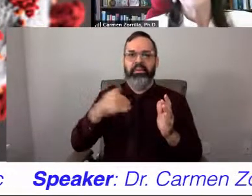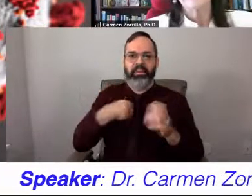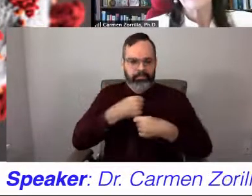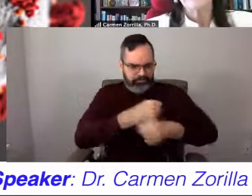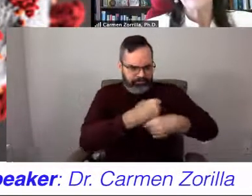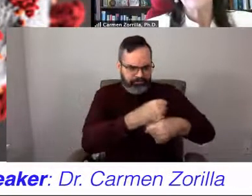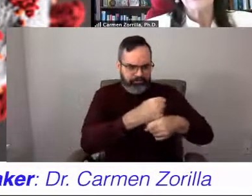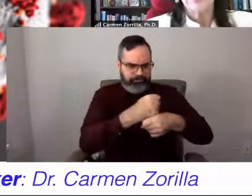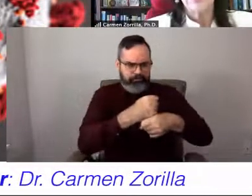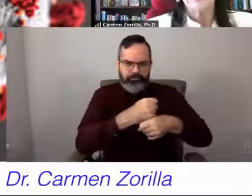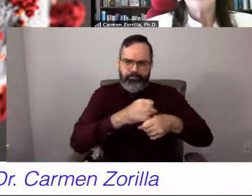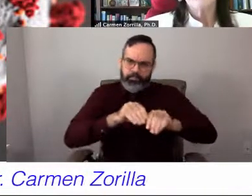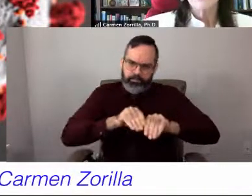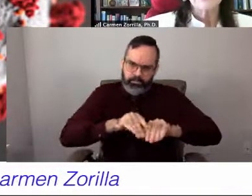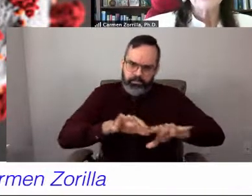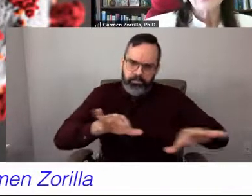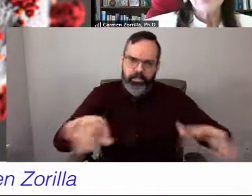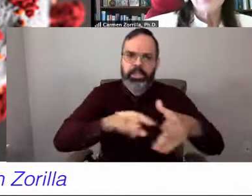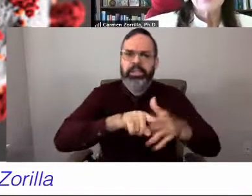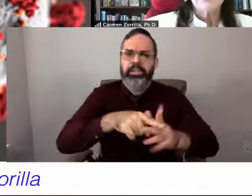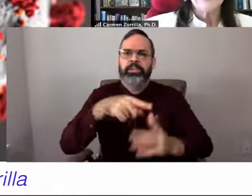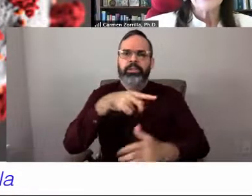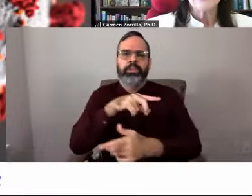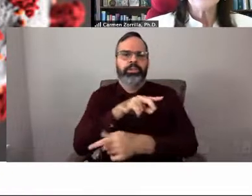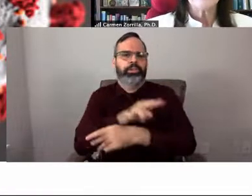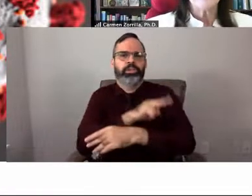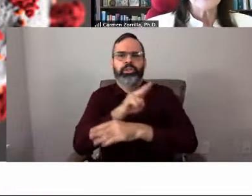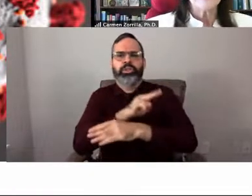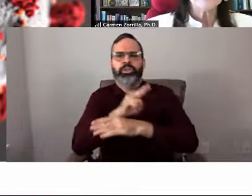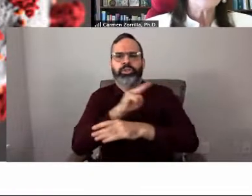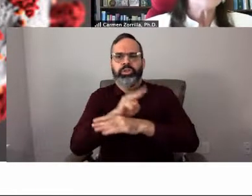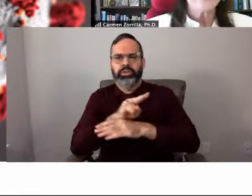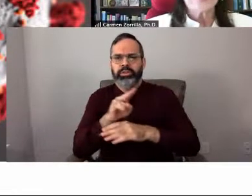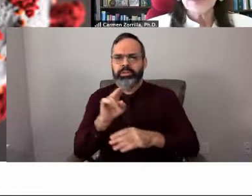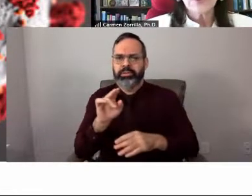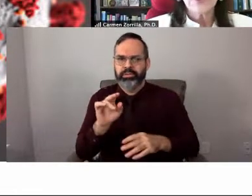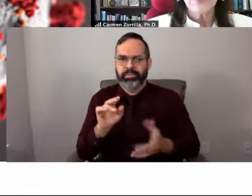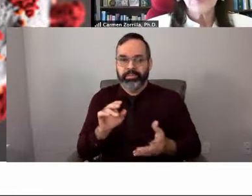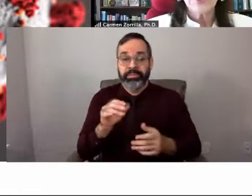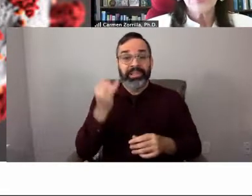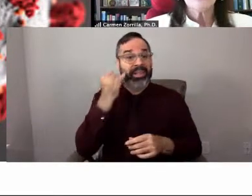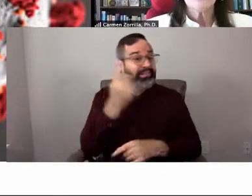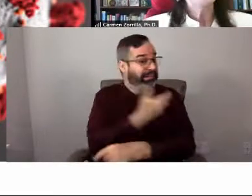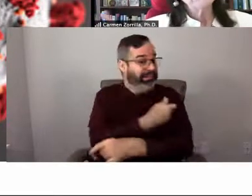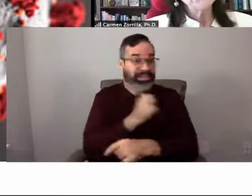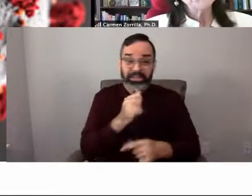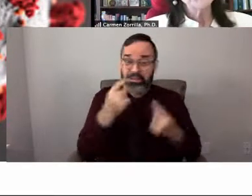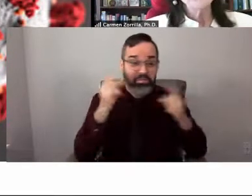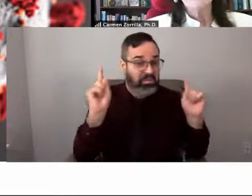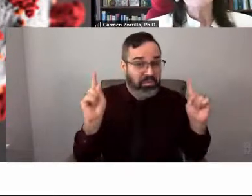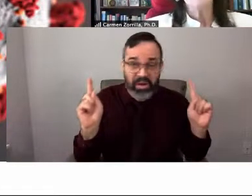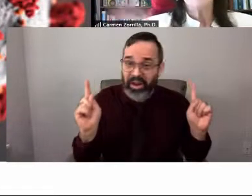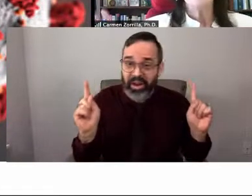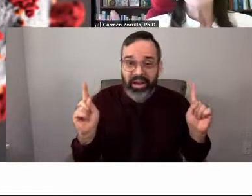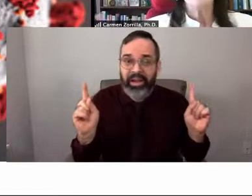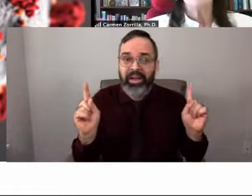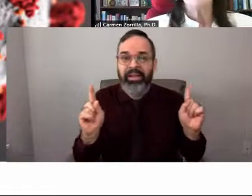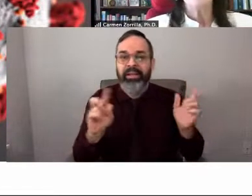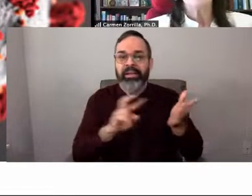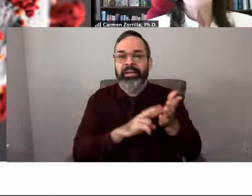be using it. But that's sort of like a risk. If the vaccine doesn't work, you made a